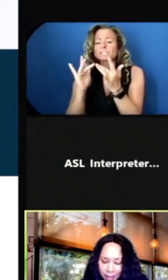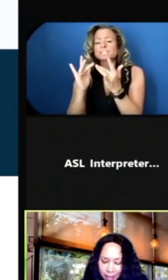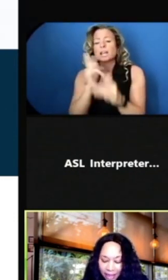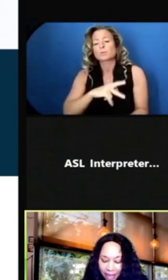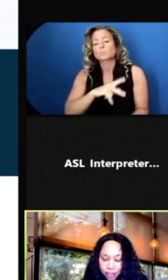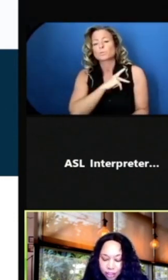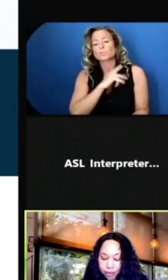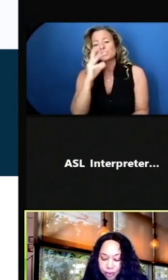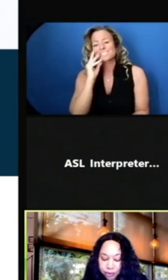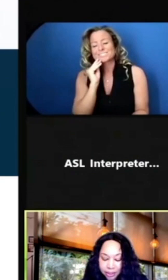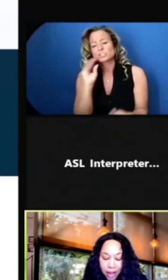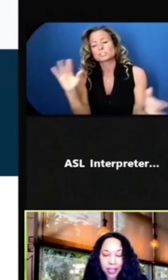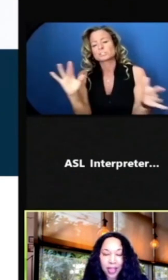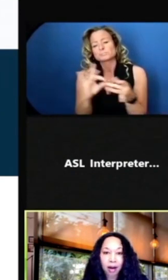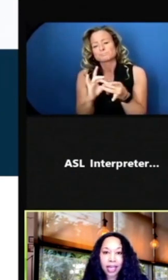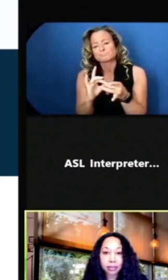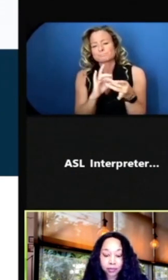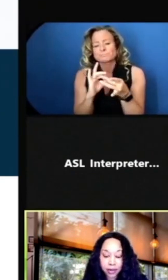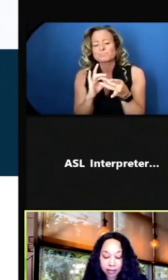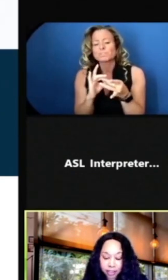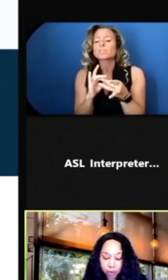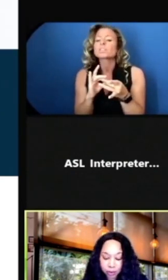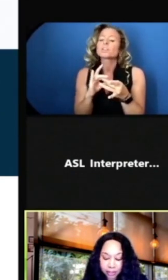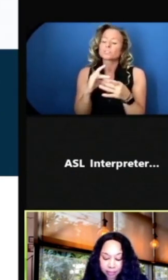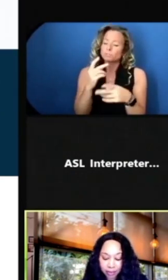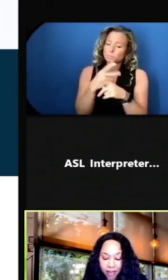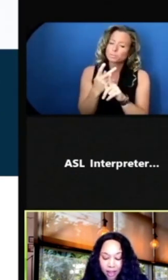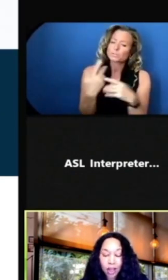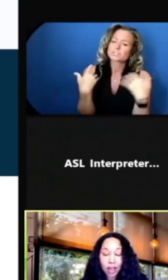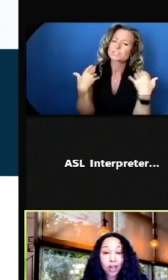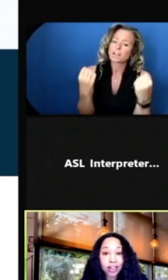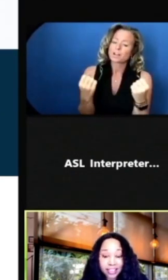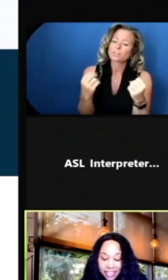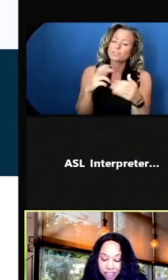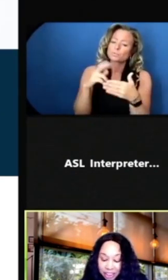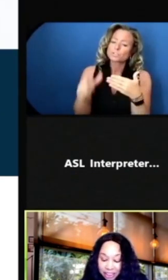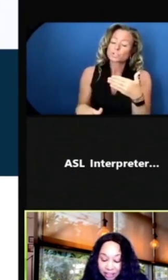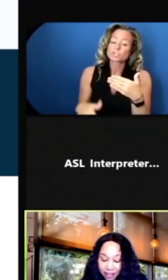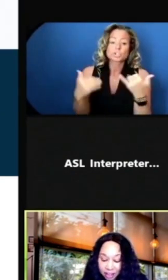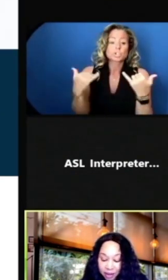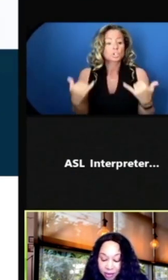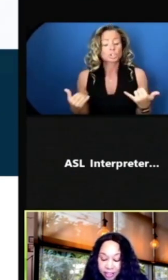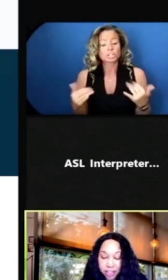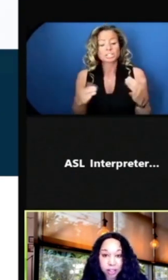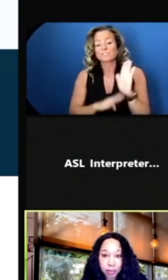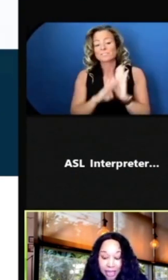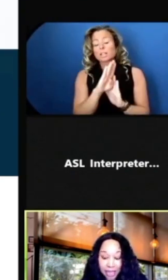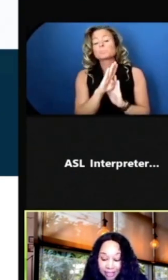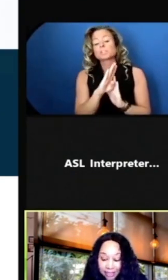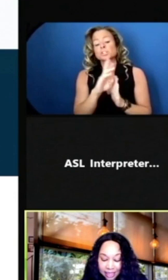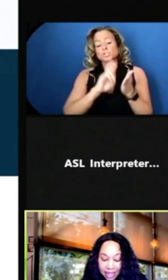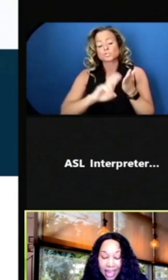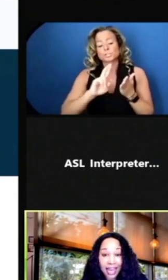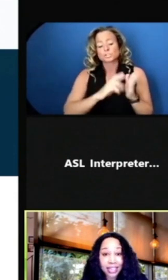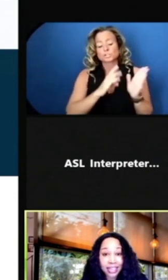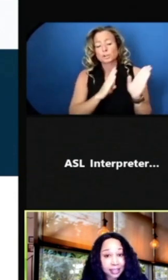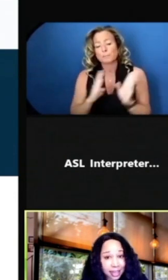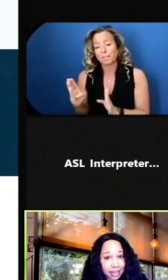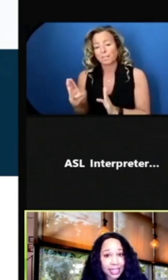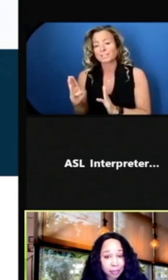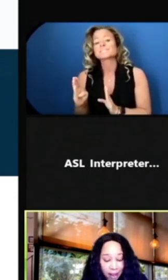all combine to produce health outcomes for individuals. Currently, she is developing research plans